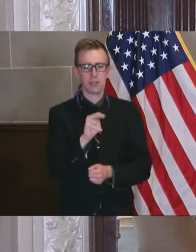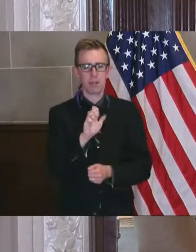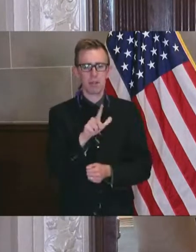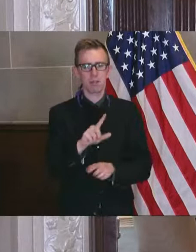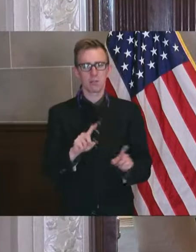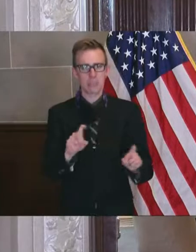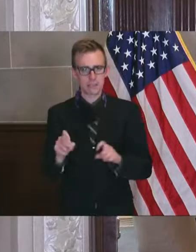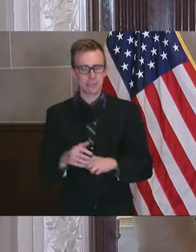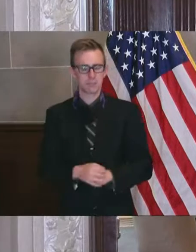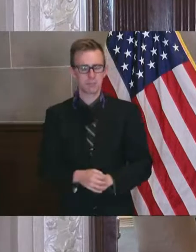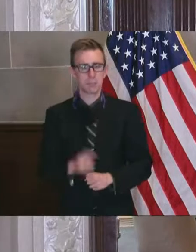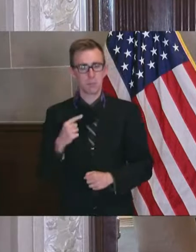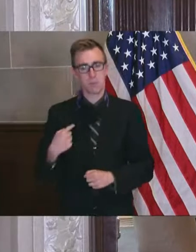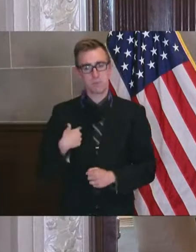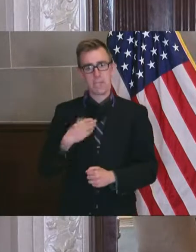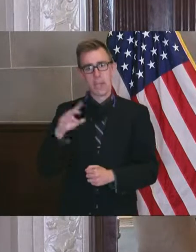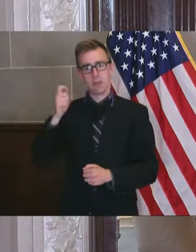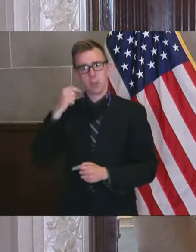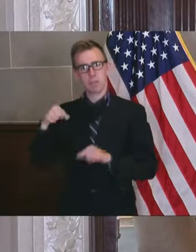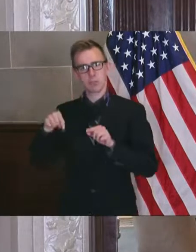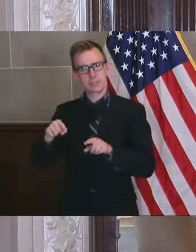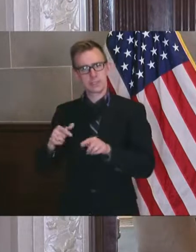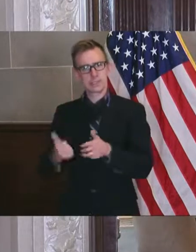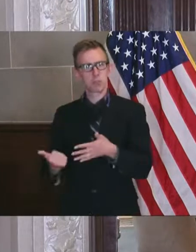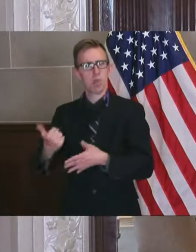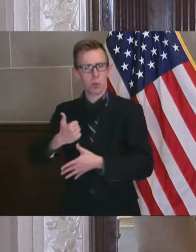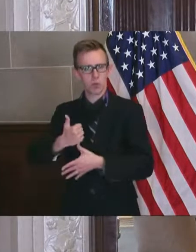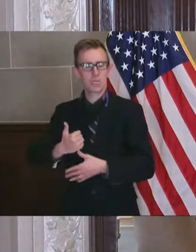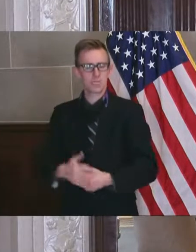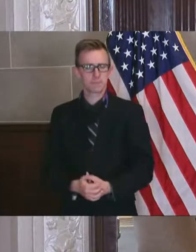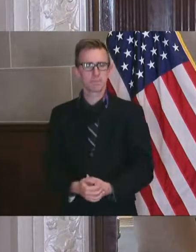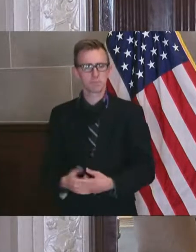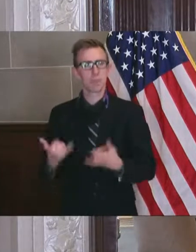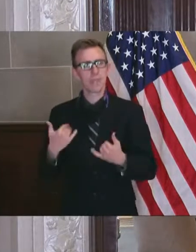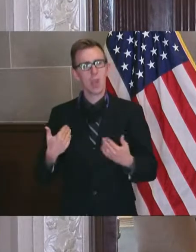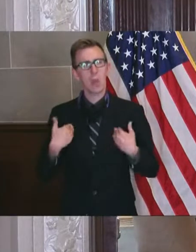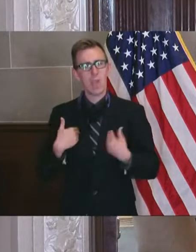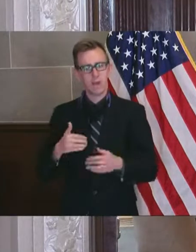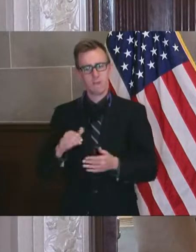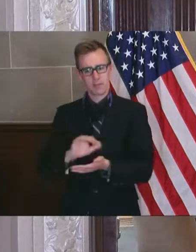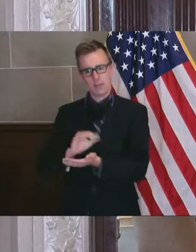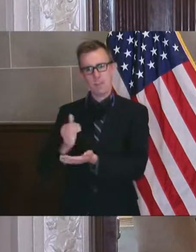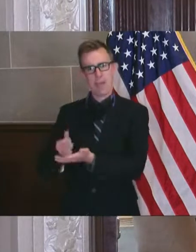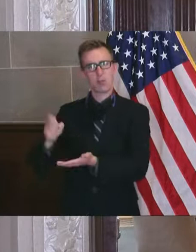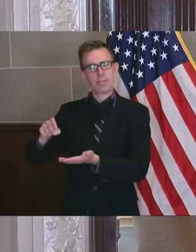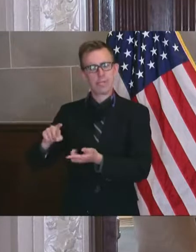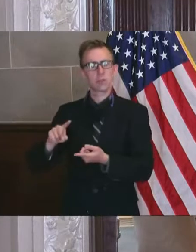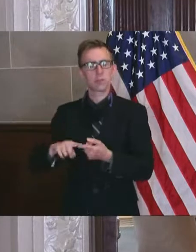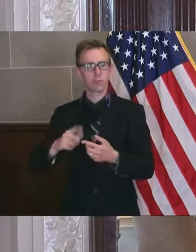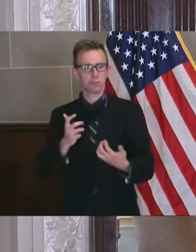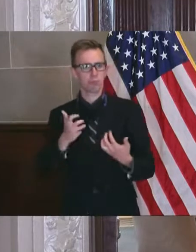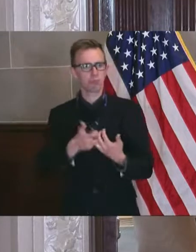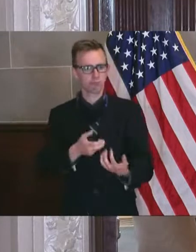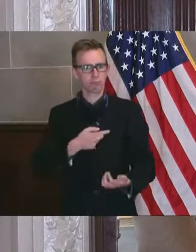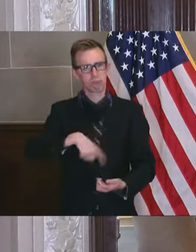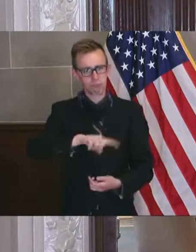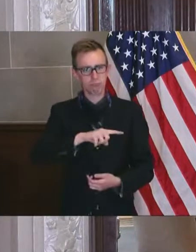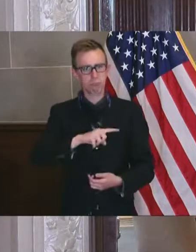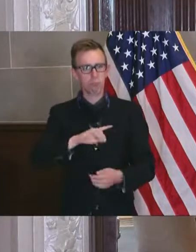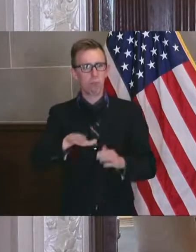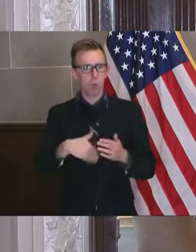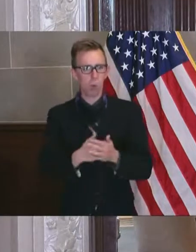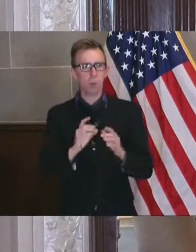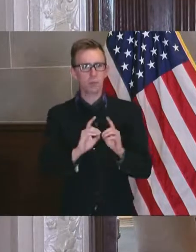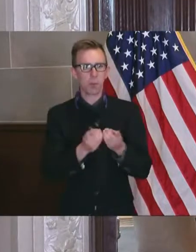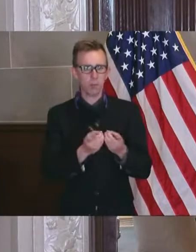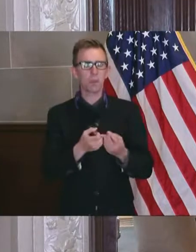governor and me. We now have the necessary number of supplies to be able to meet the needs for testing our entire division